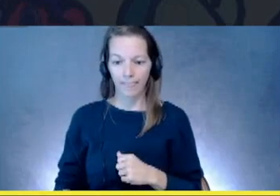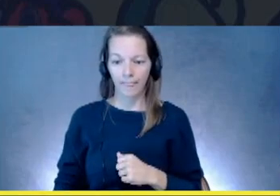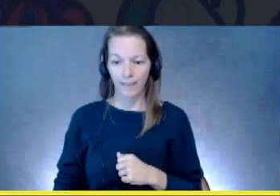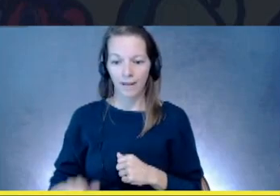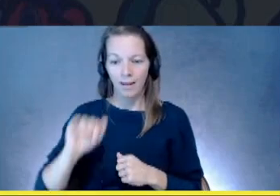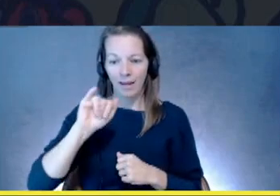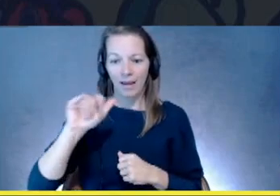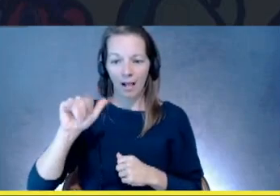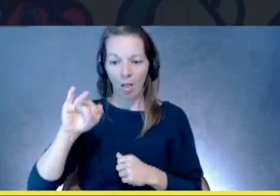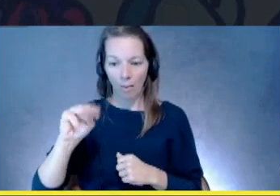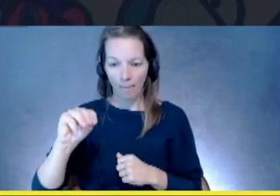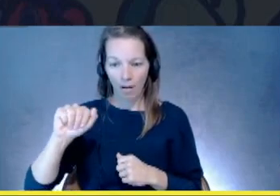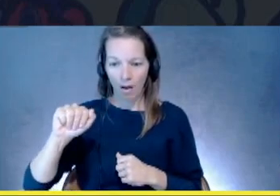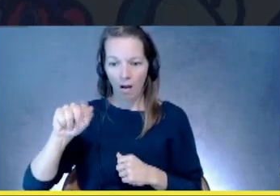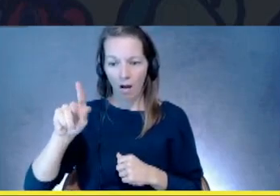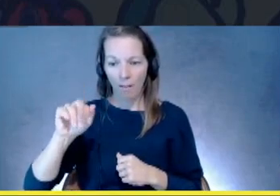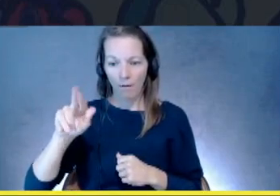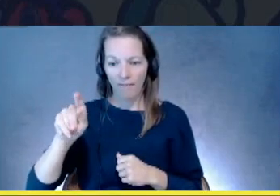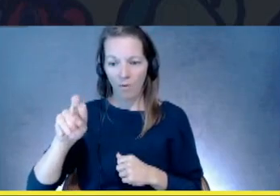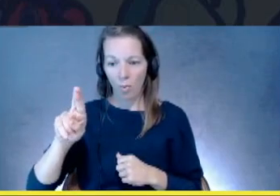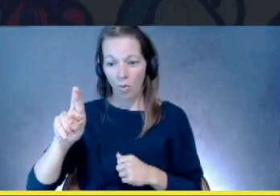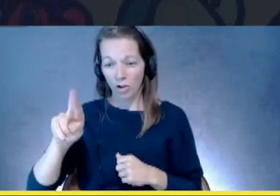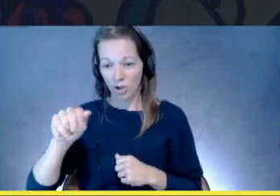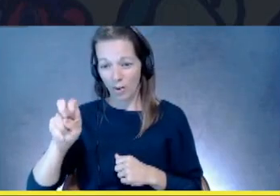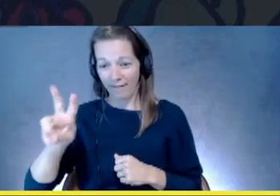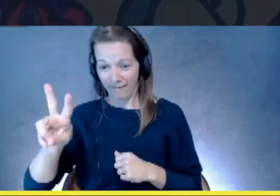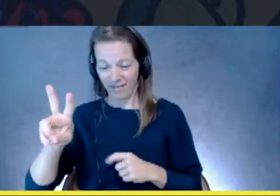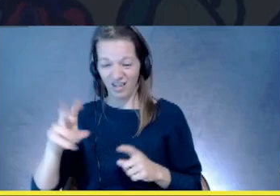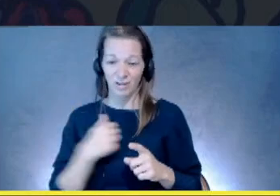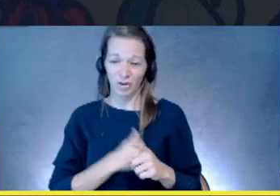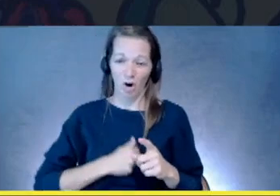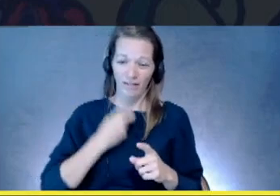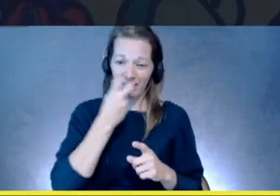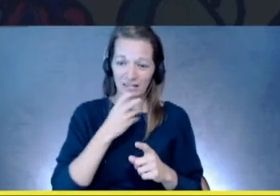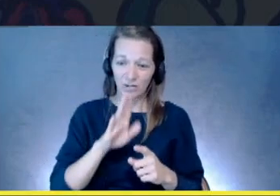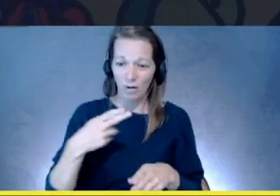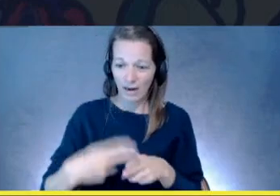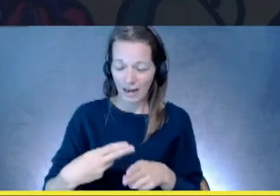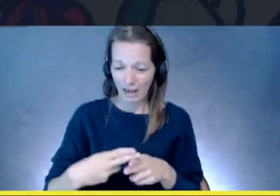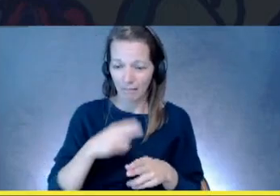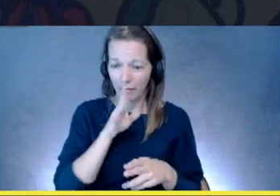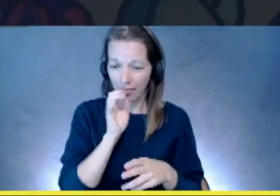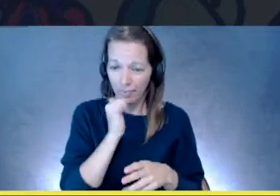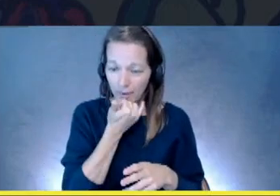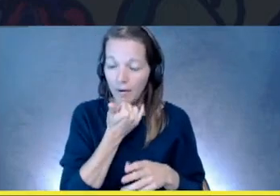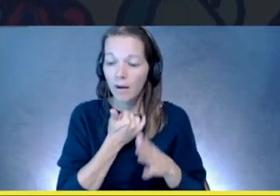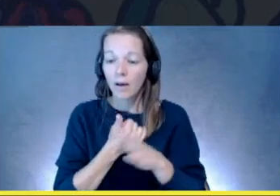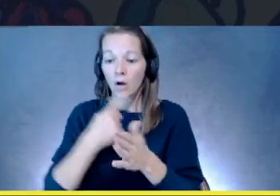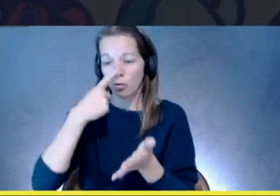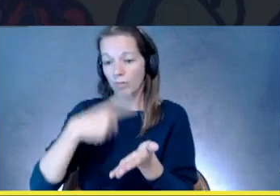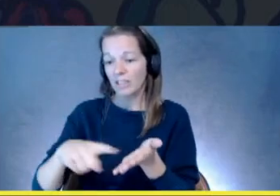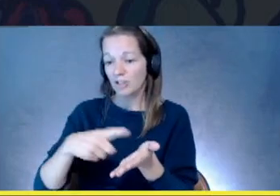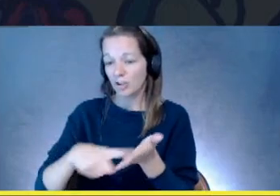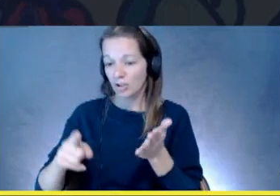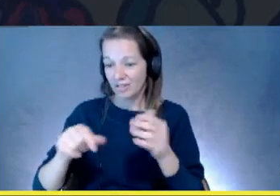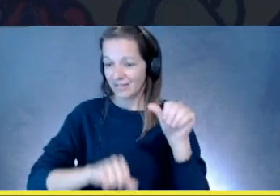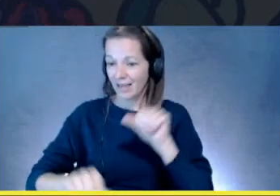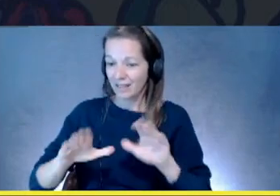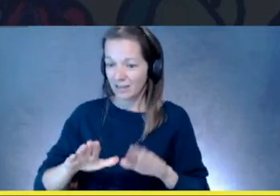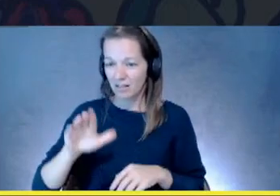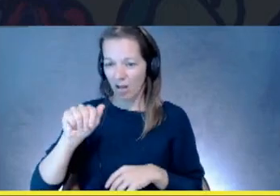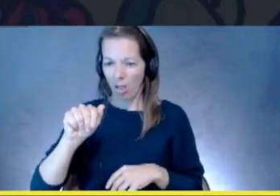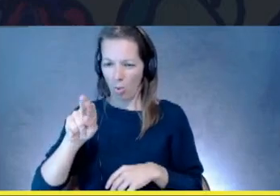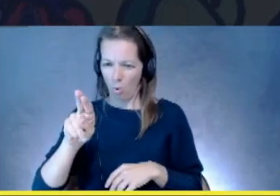Ilham Abor-Bershoev, I'm sorry if I messed up your name, is a research scientist at the Lurie Institute for